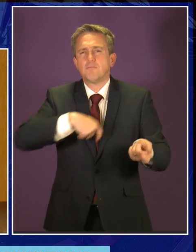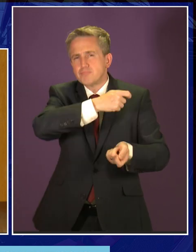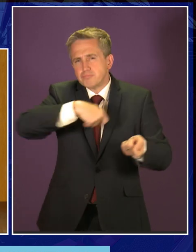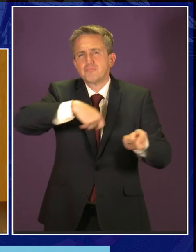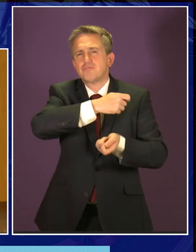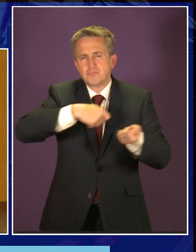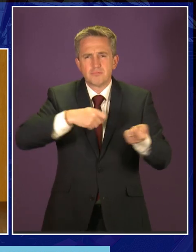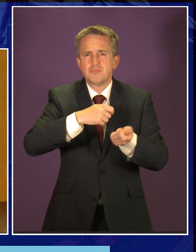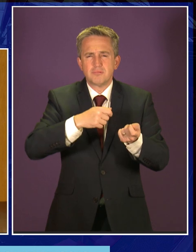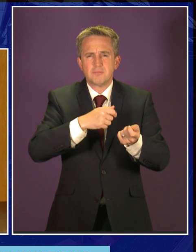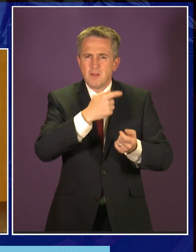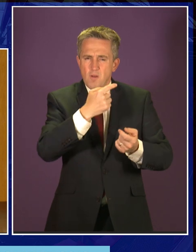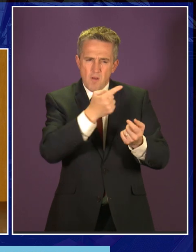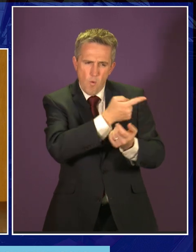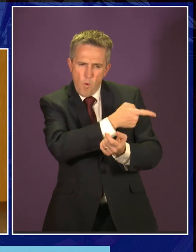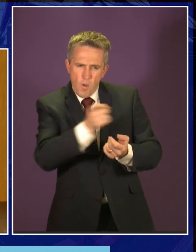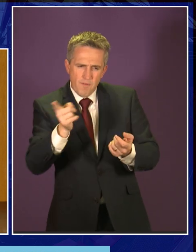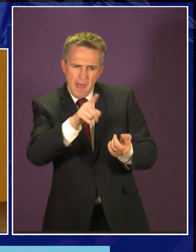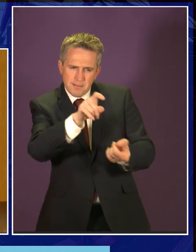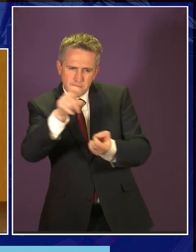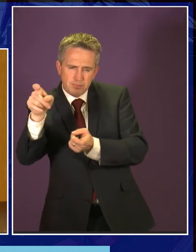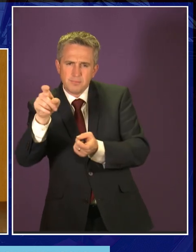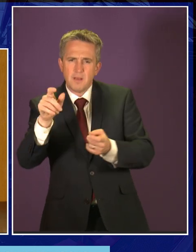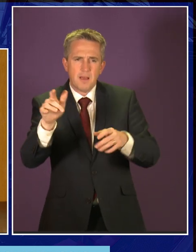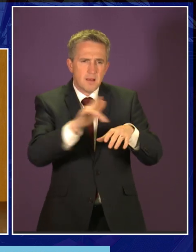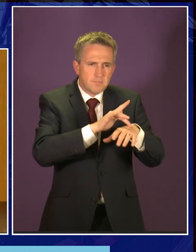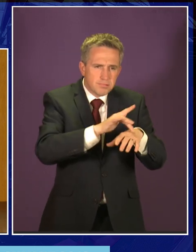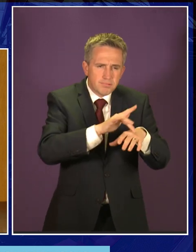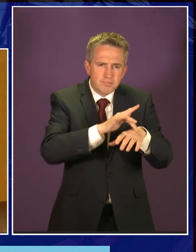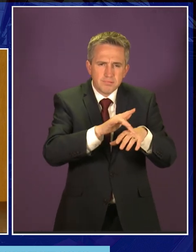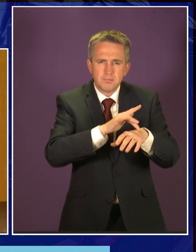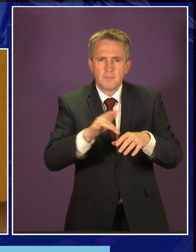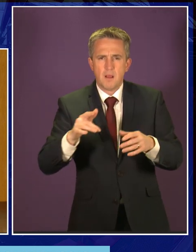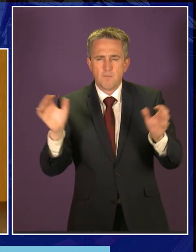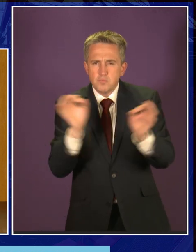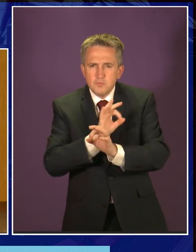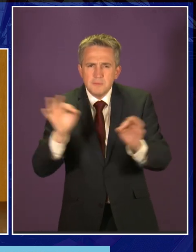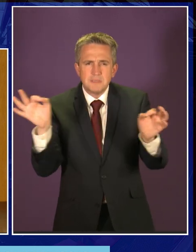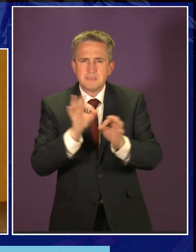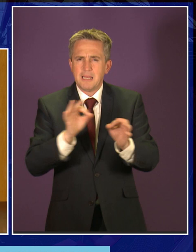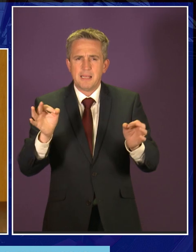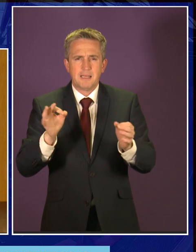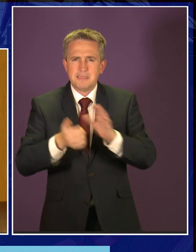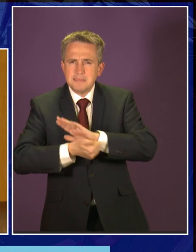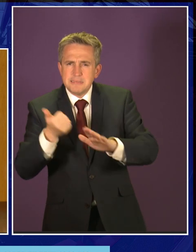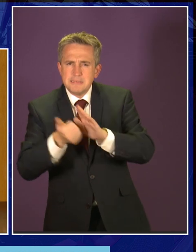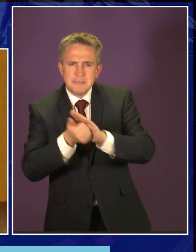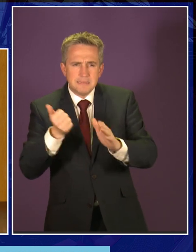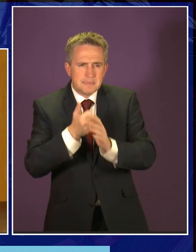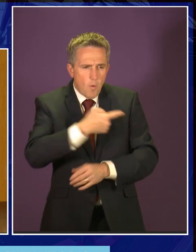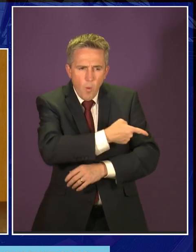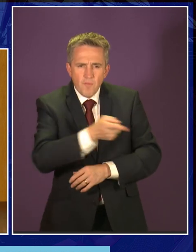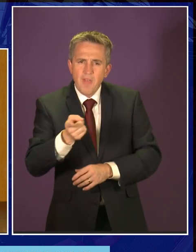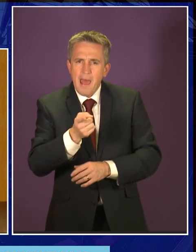away from all of those that this cross-disciplinary, intergenerational, intersectional collaboration needs to